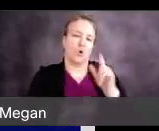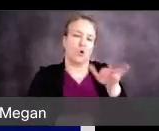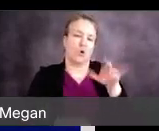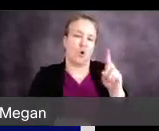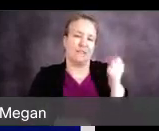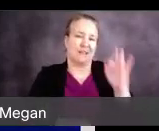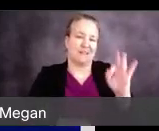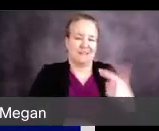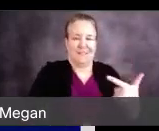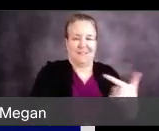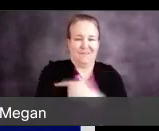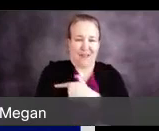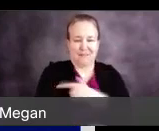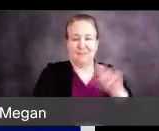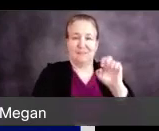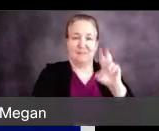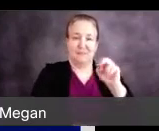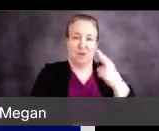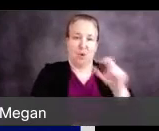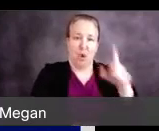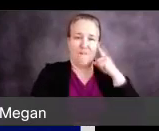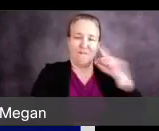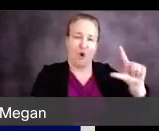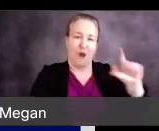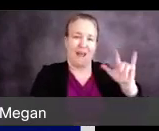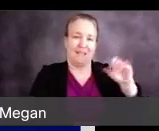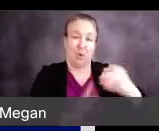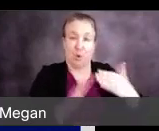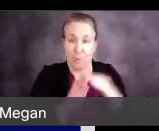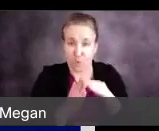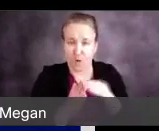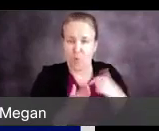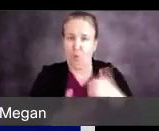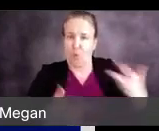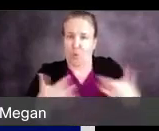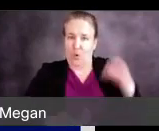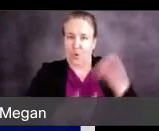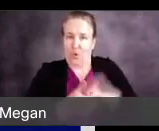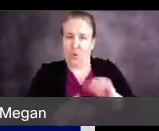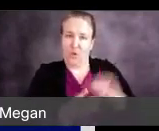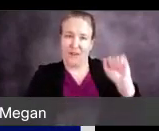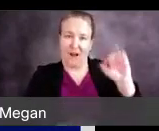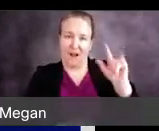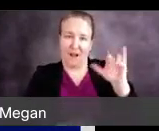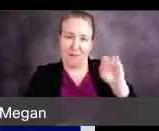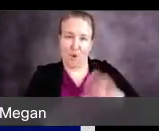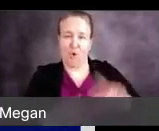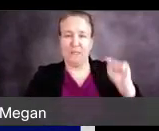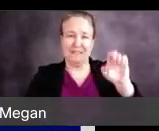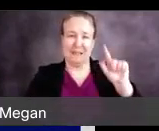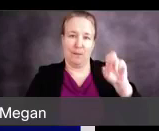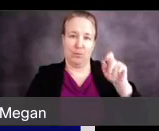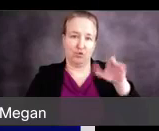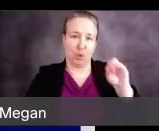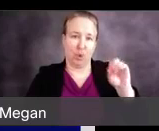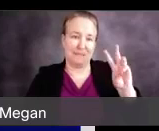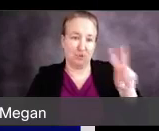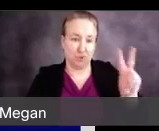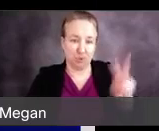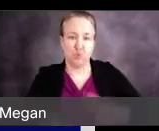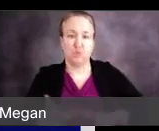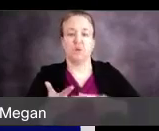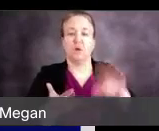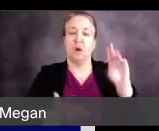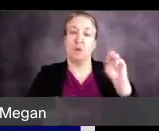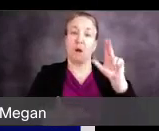hall for the Latino community. We're really excited to partner with Aclamo, Telemundo 62, the